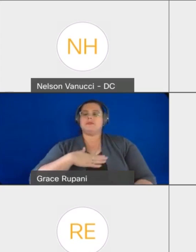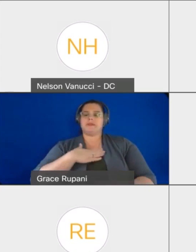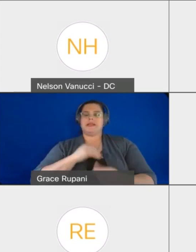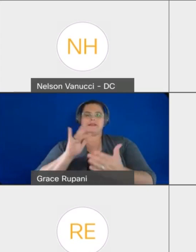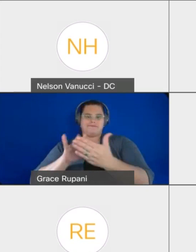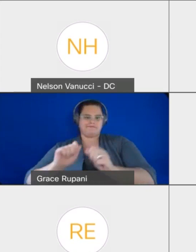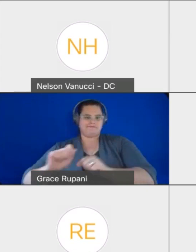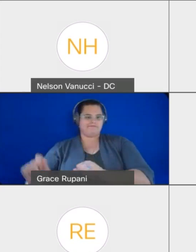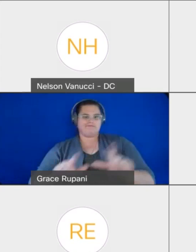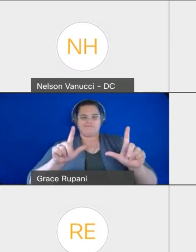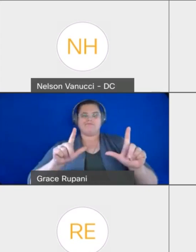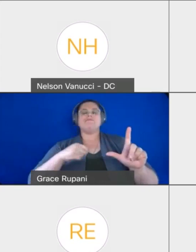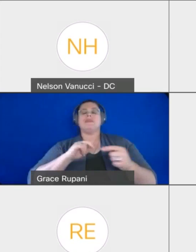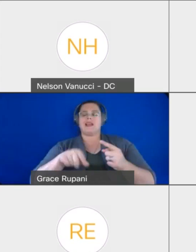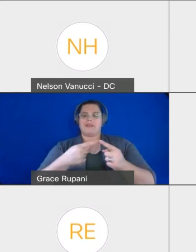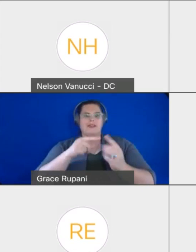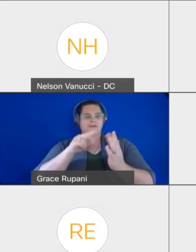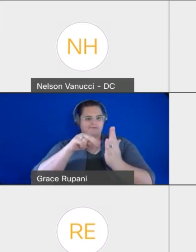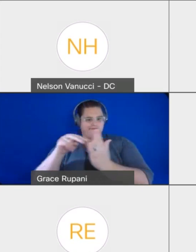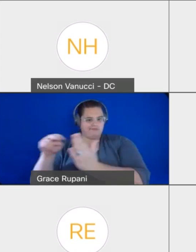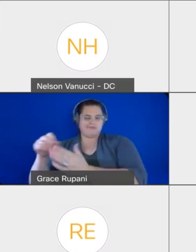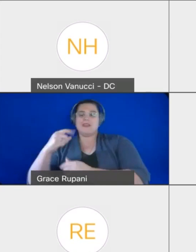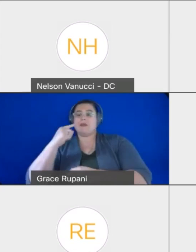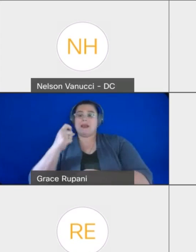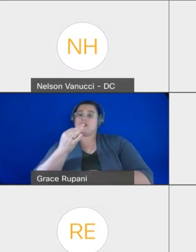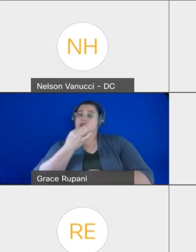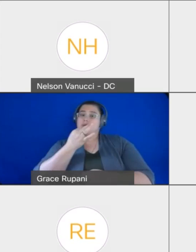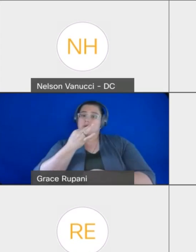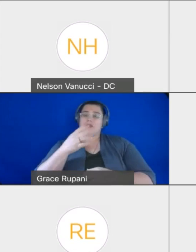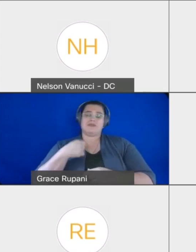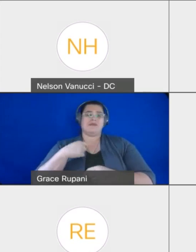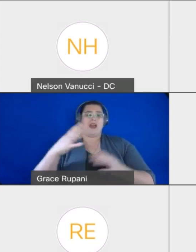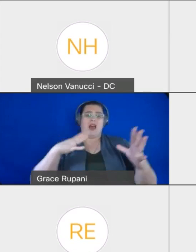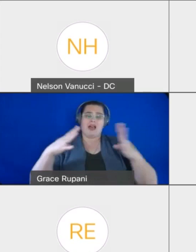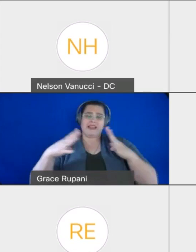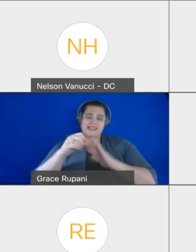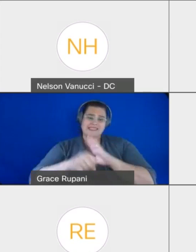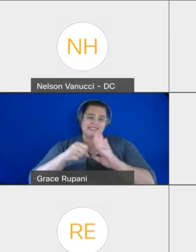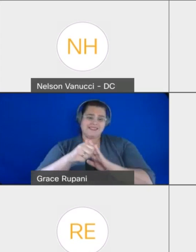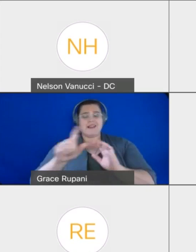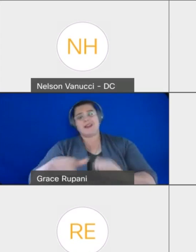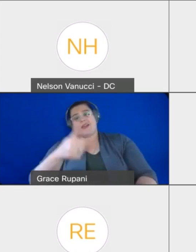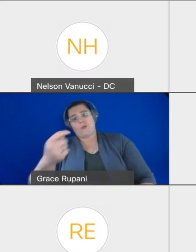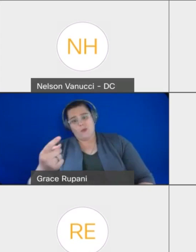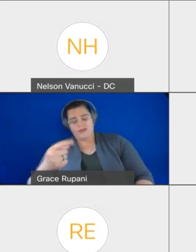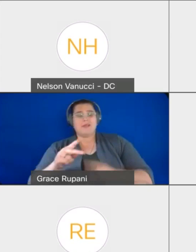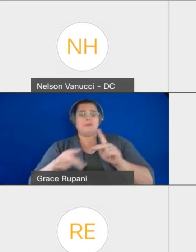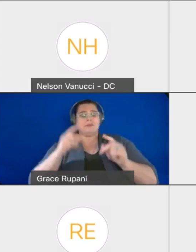says, especially because we're about to come upon another holiday season where there may be questions about travel.